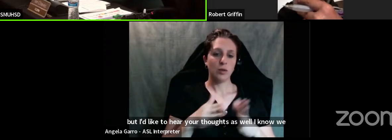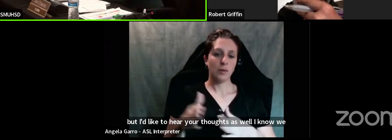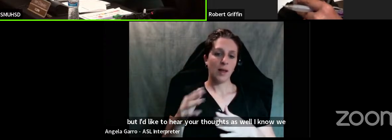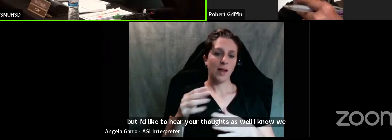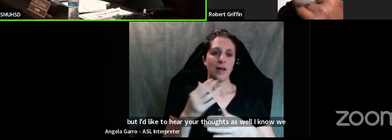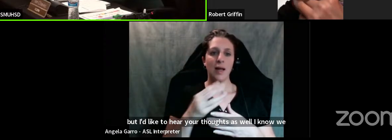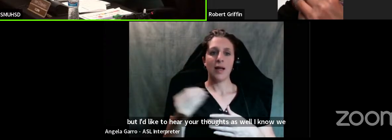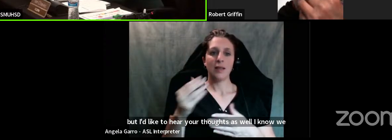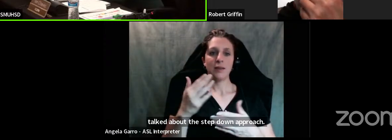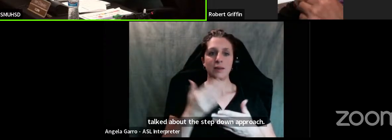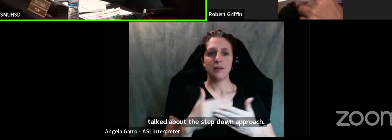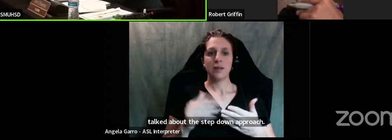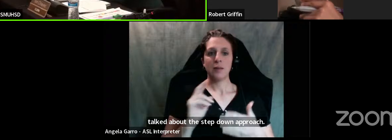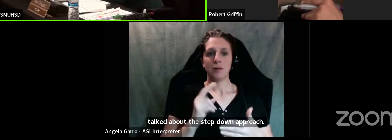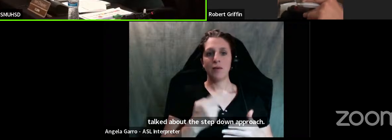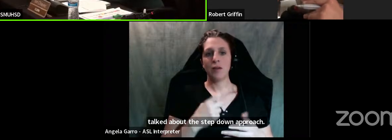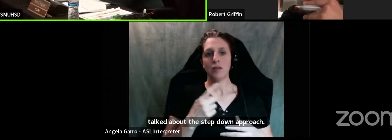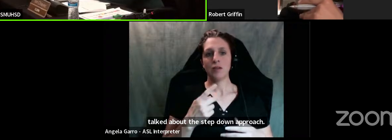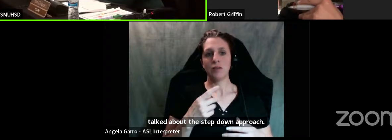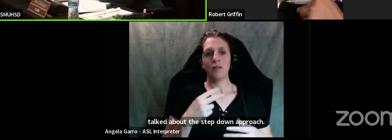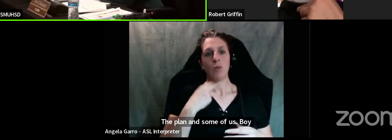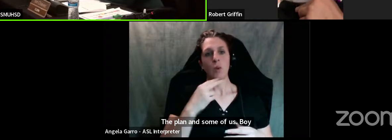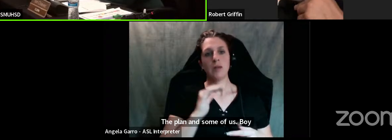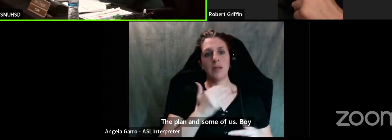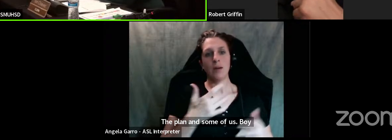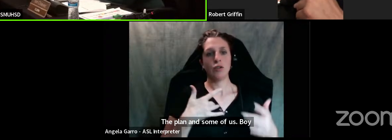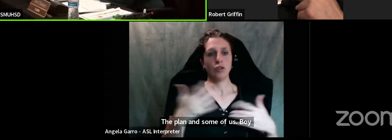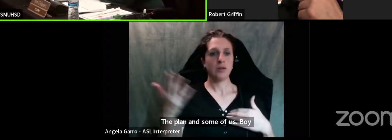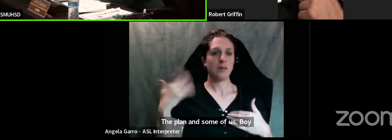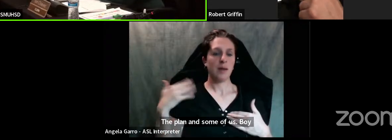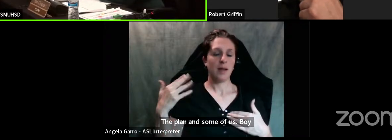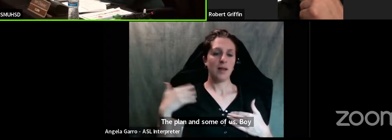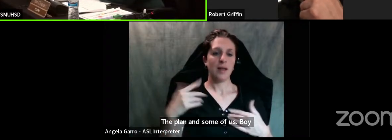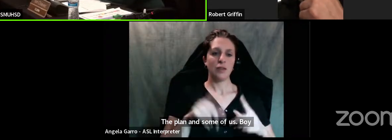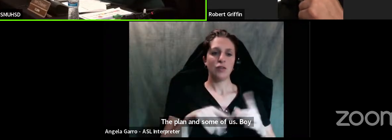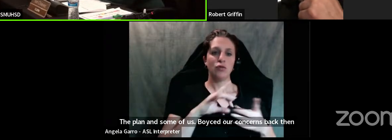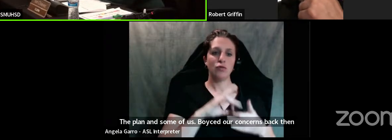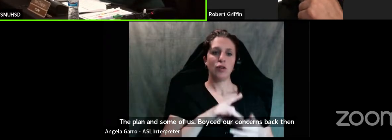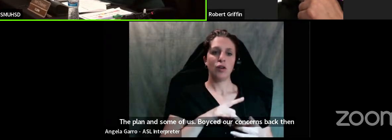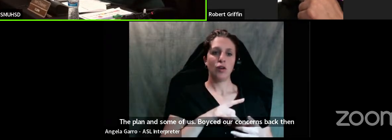us voiced our concerns back then regarding